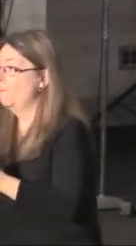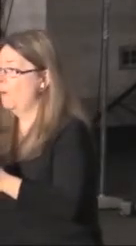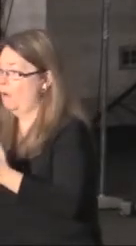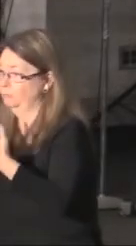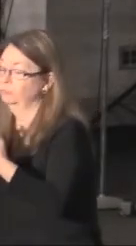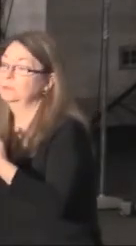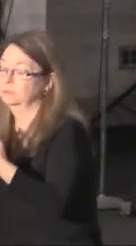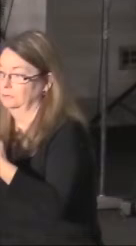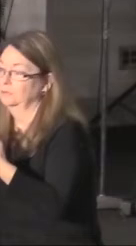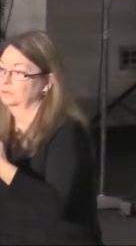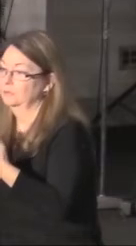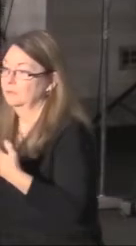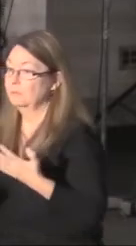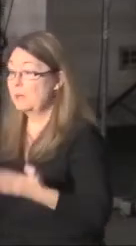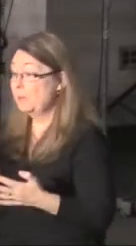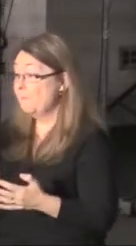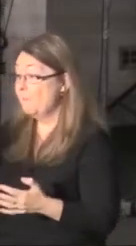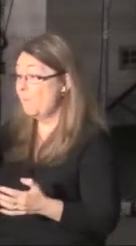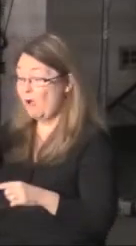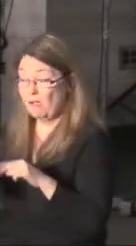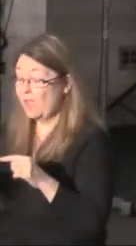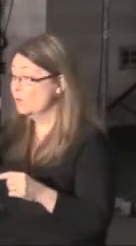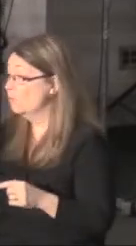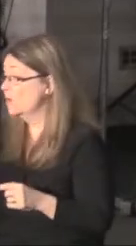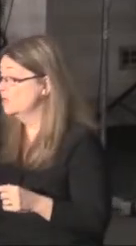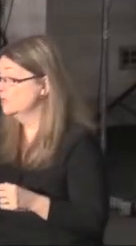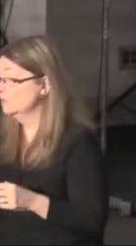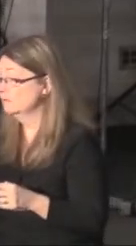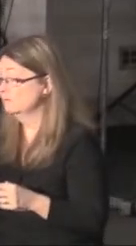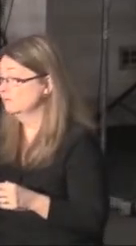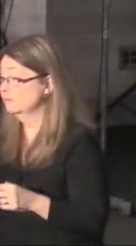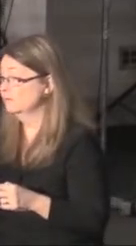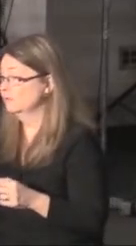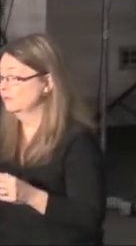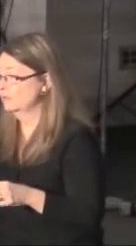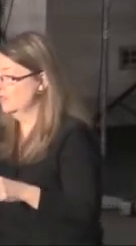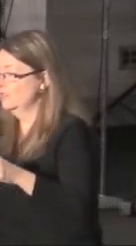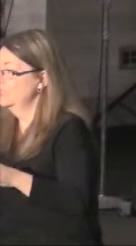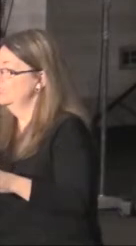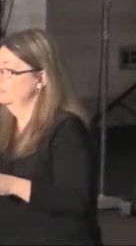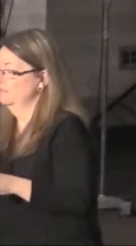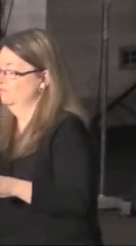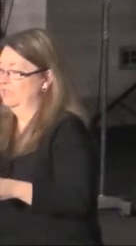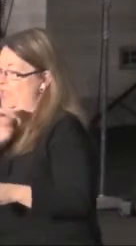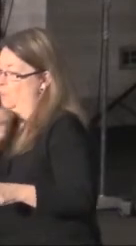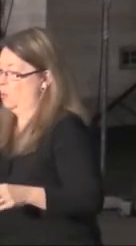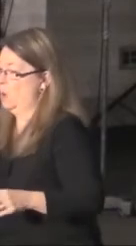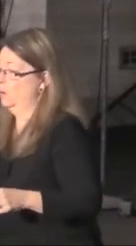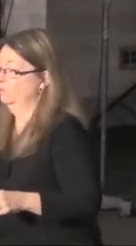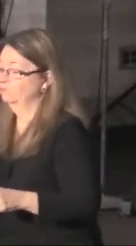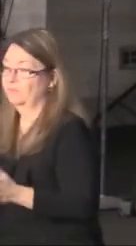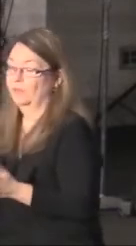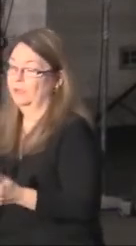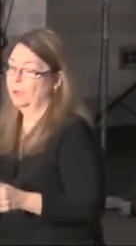Now, it may not have happened. Paul may have never been able to witness to those who guarded Caesar on a rotation. I mean, person after person